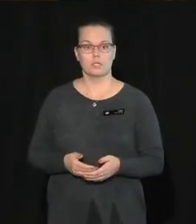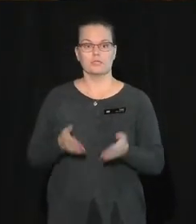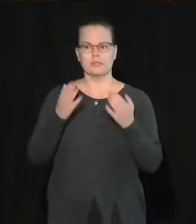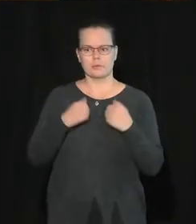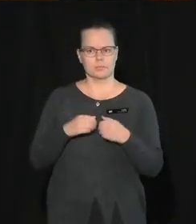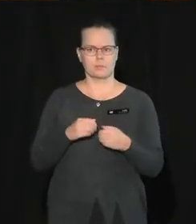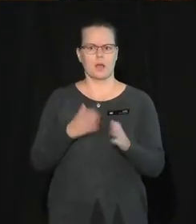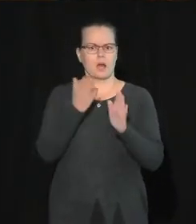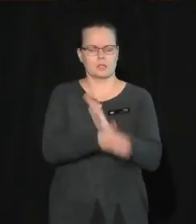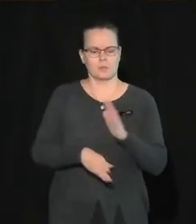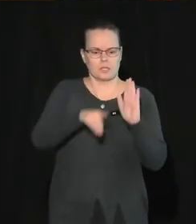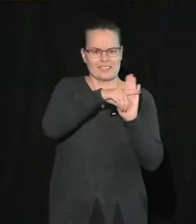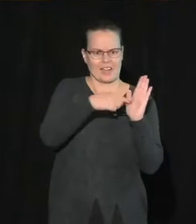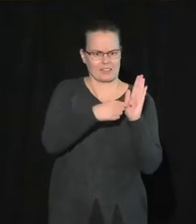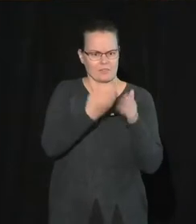of the Accessibility Act.